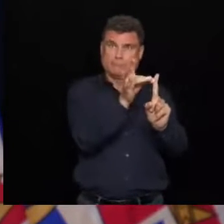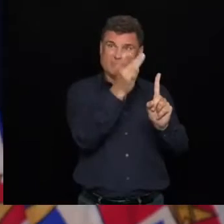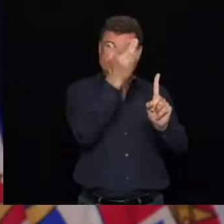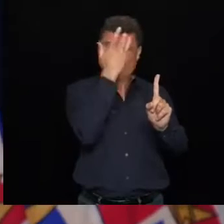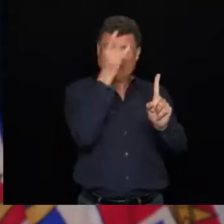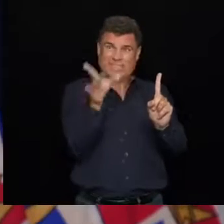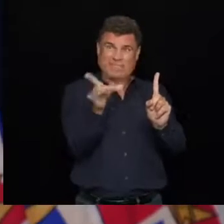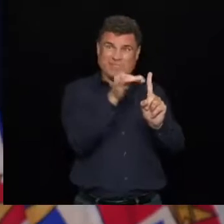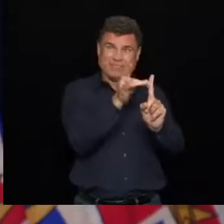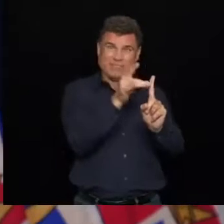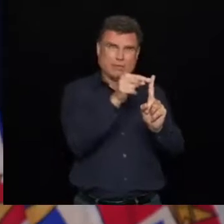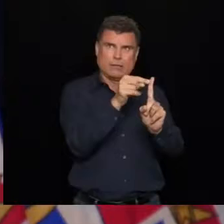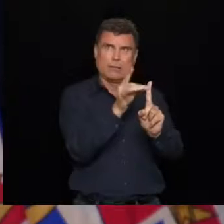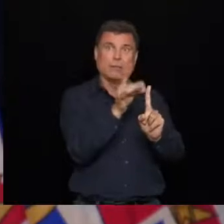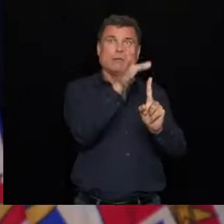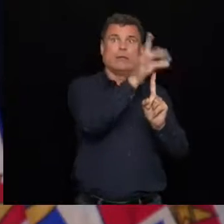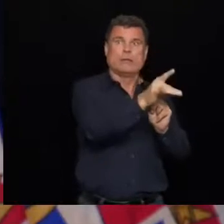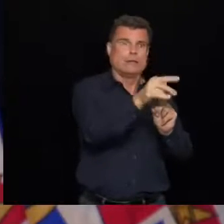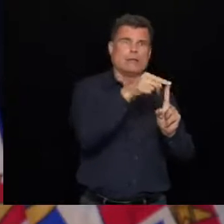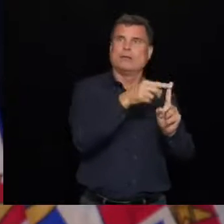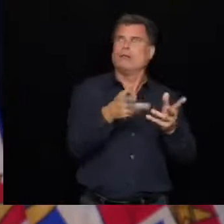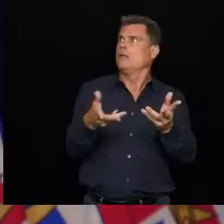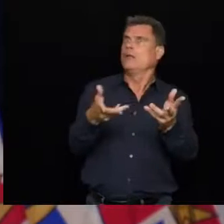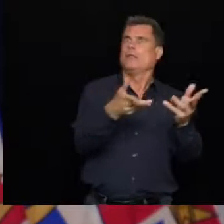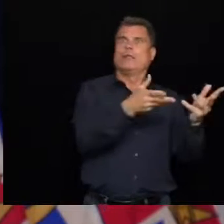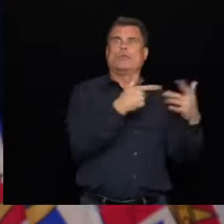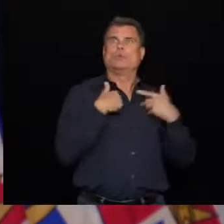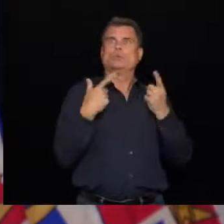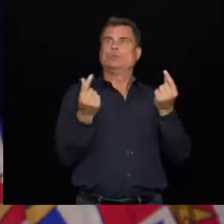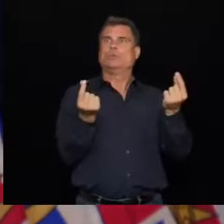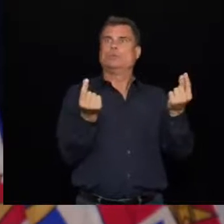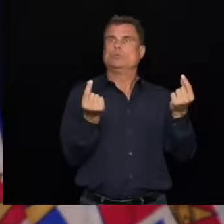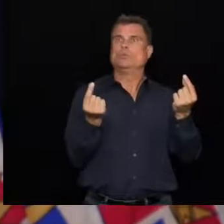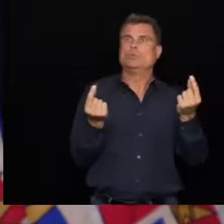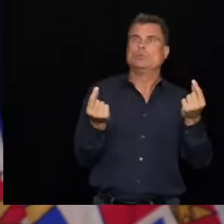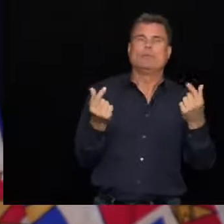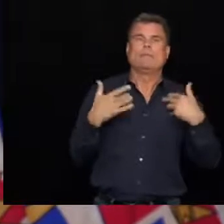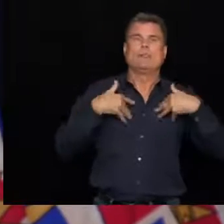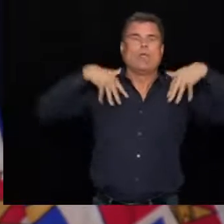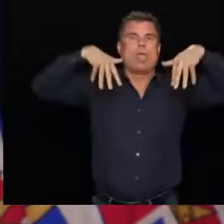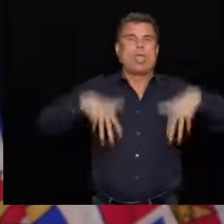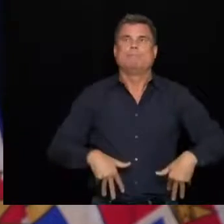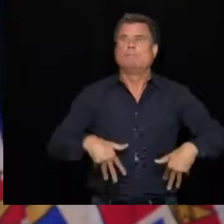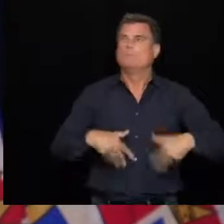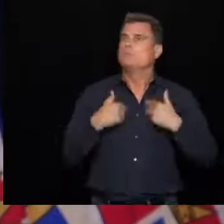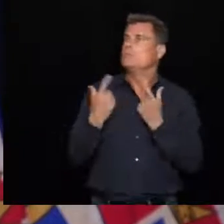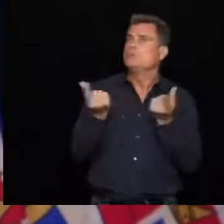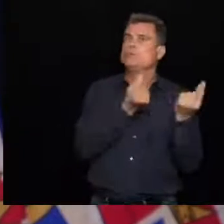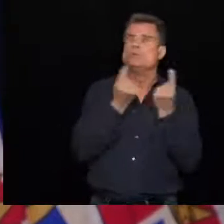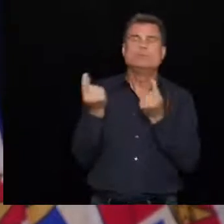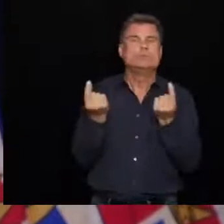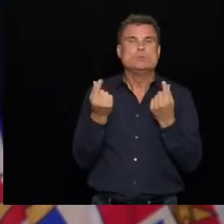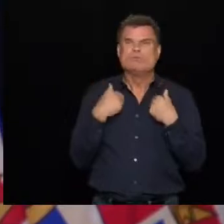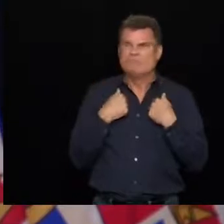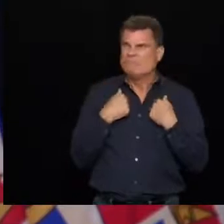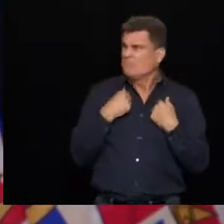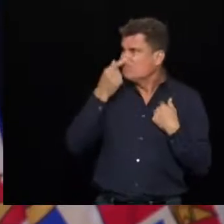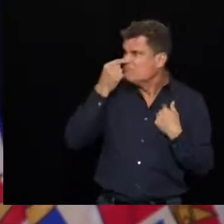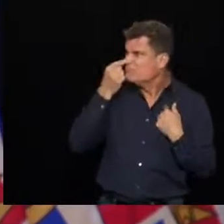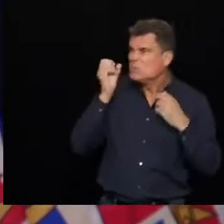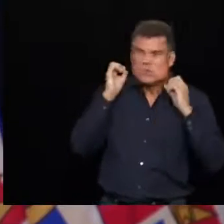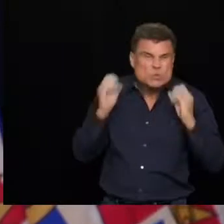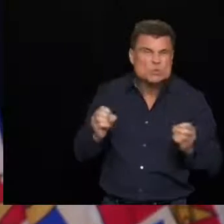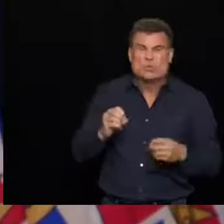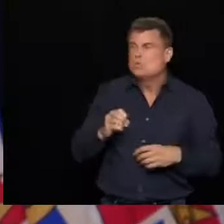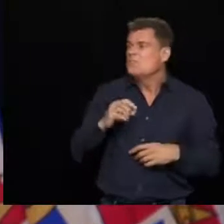for 2 weeks, or is there any point at which they can get tested even if they don't have a symptom? So yes, their lives are in